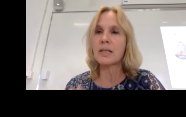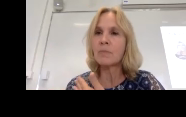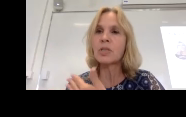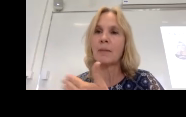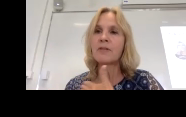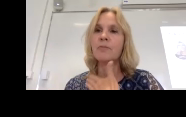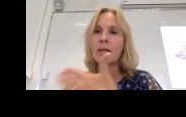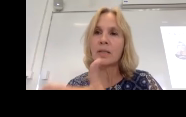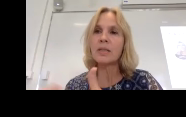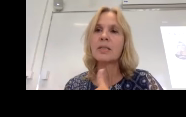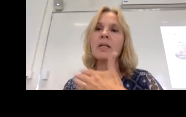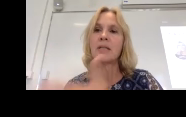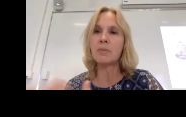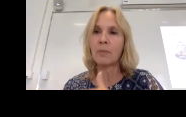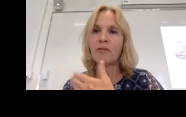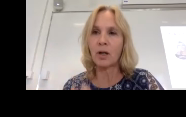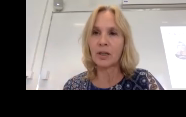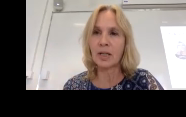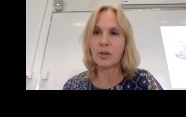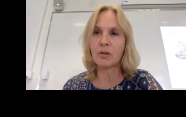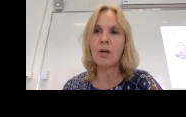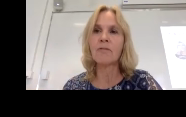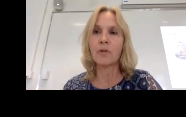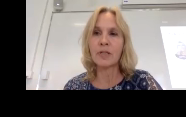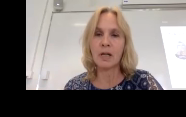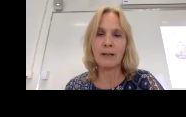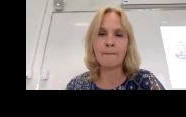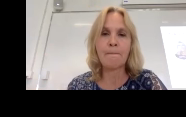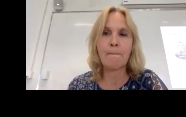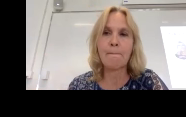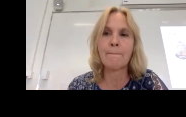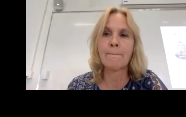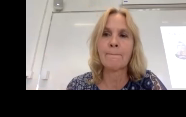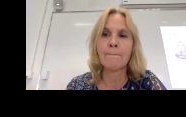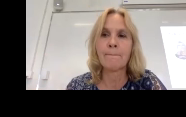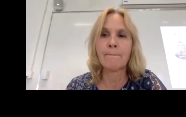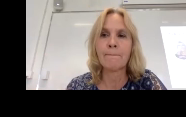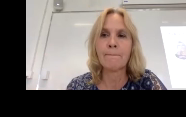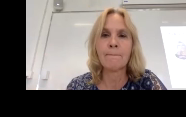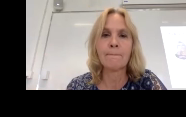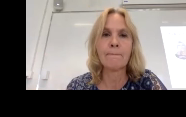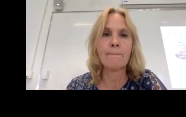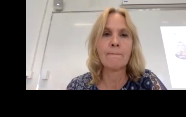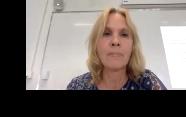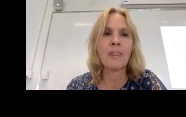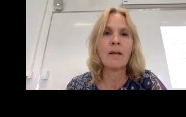these same types of processes in the same type of architecture for sign?